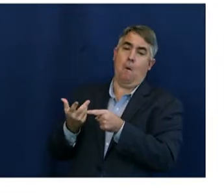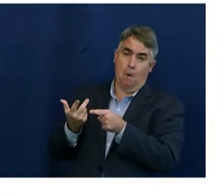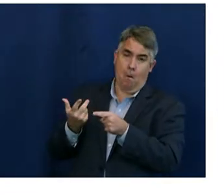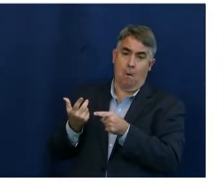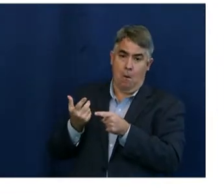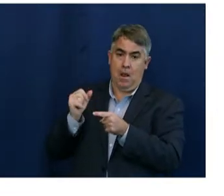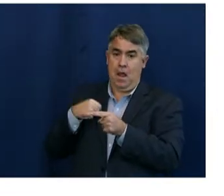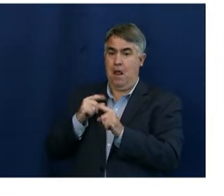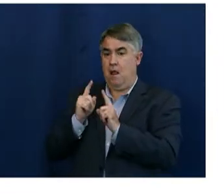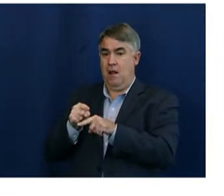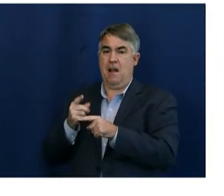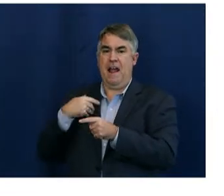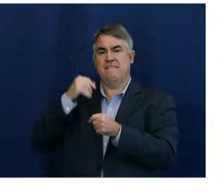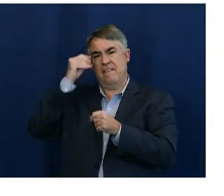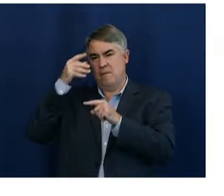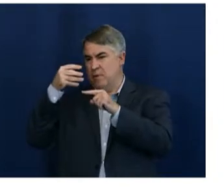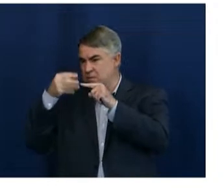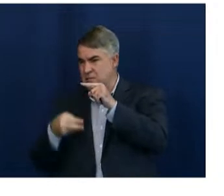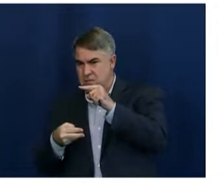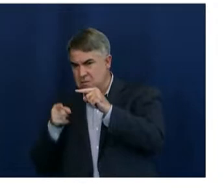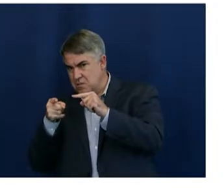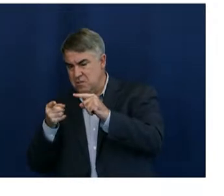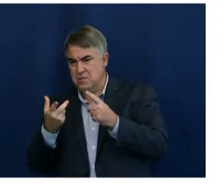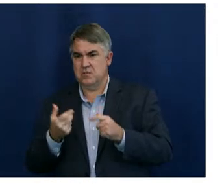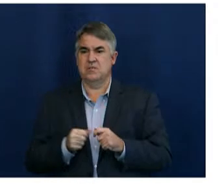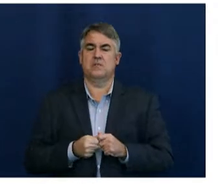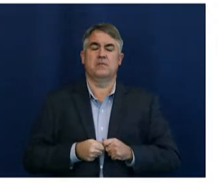details and the location. Next slide.